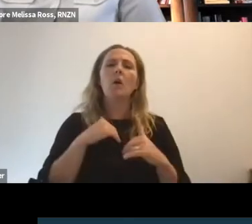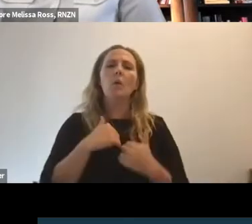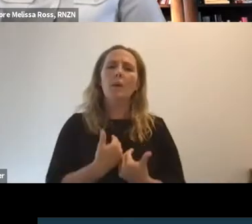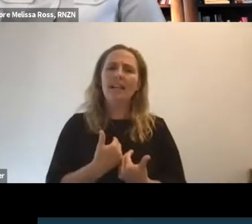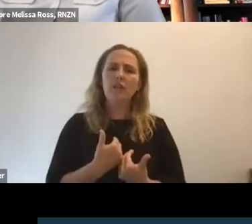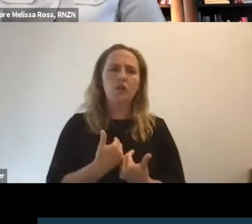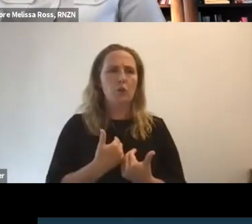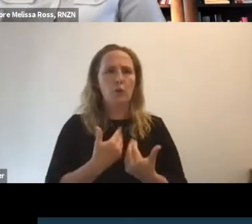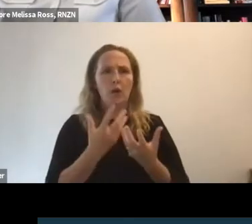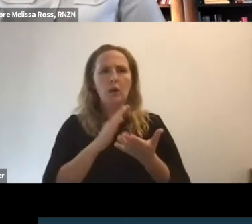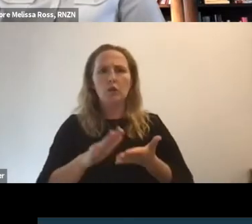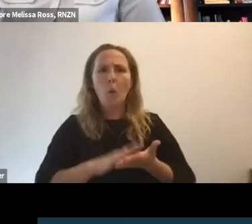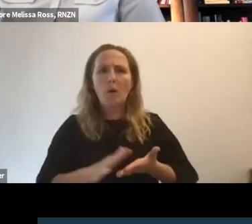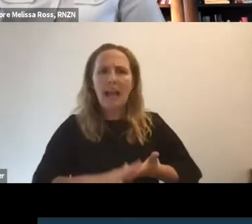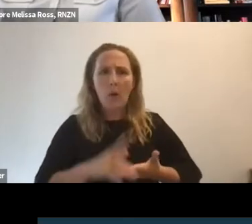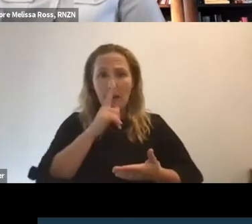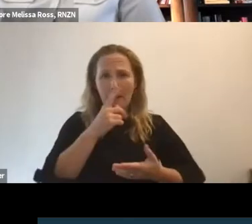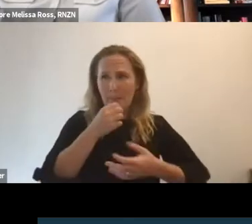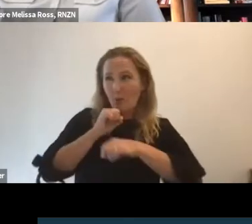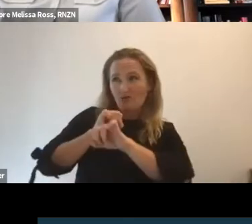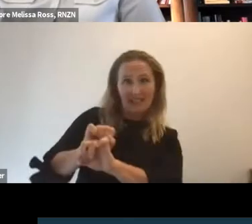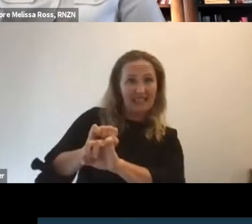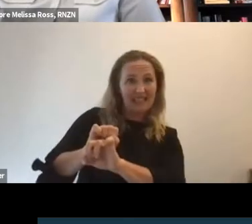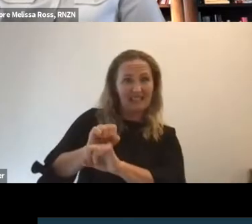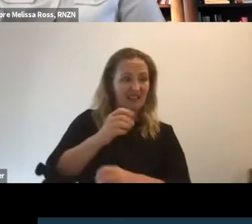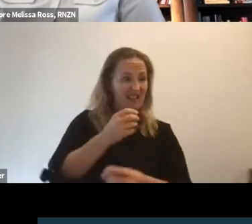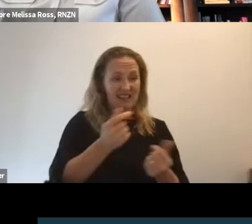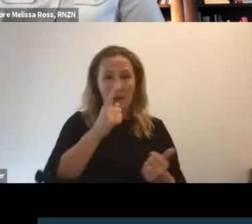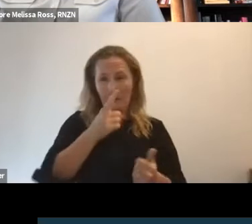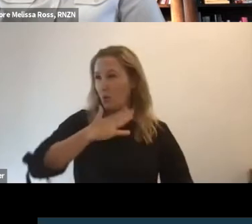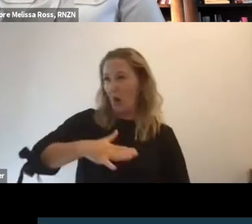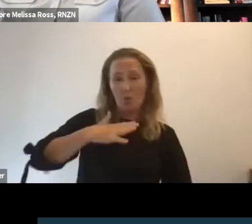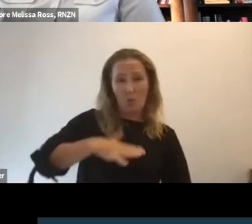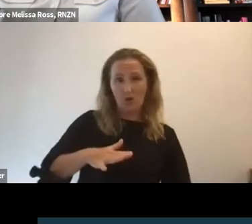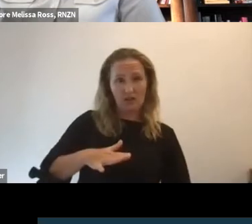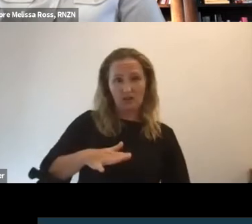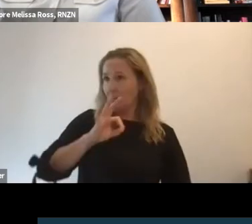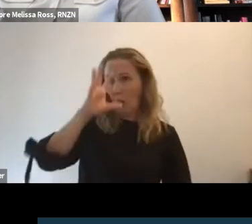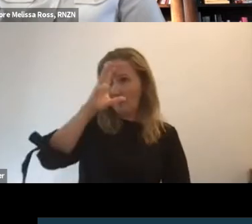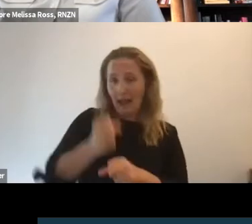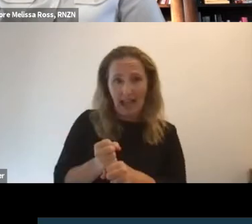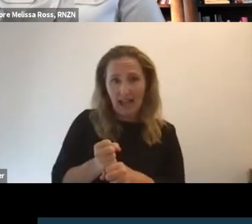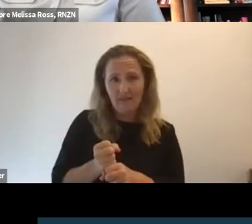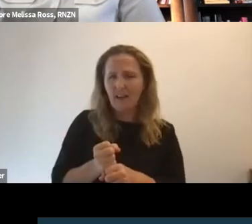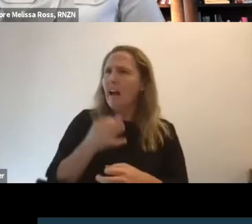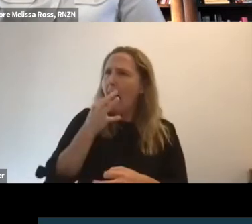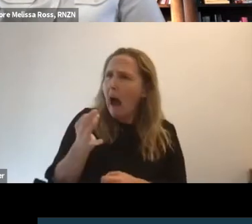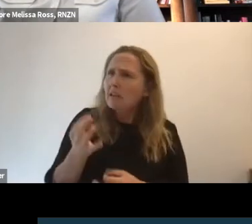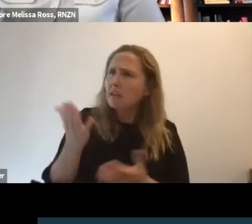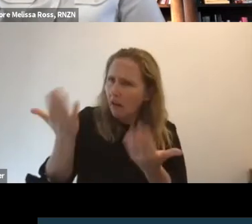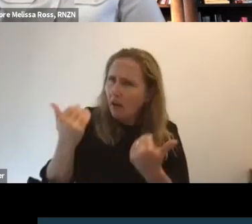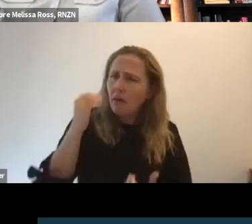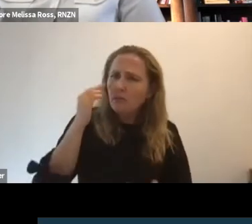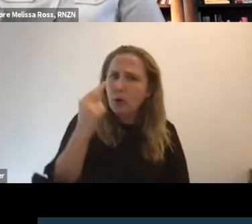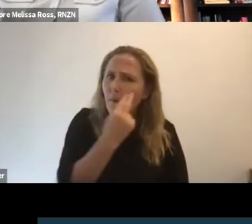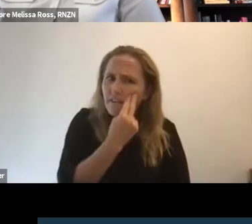this and who were continually asking for proof that what we were doing was actually working. So those